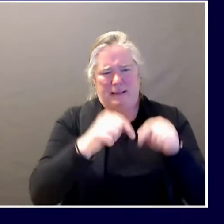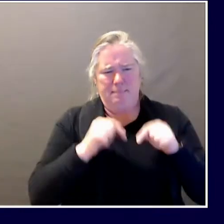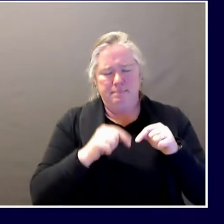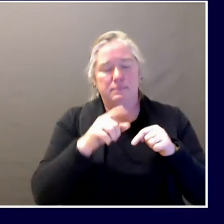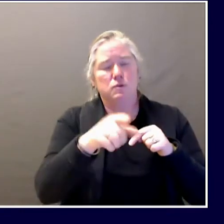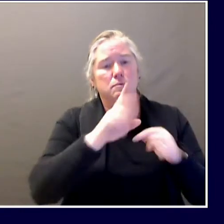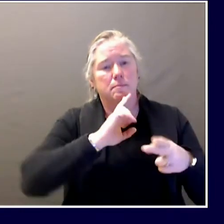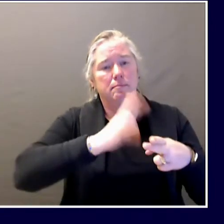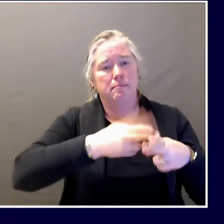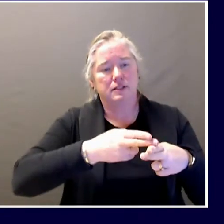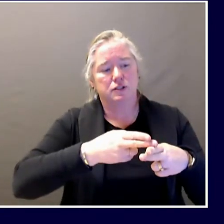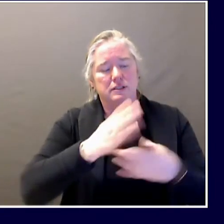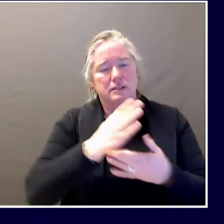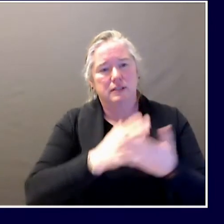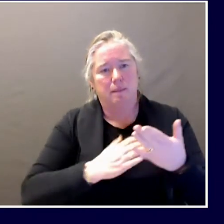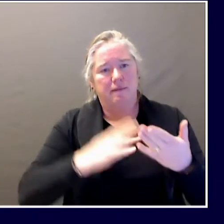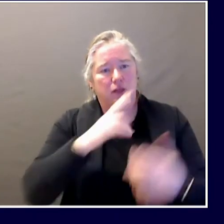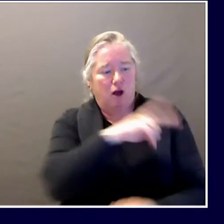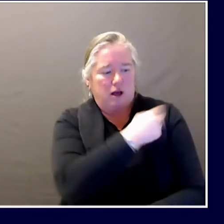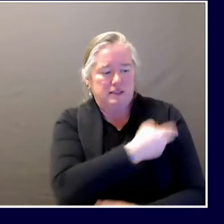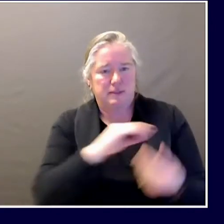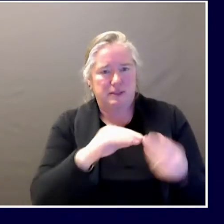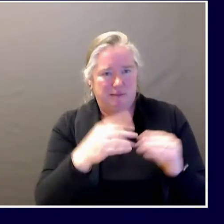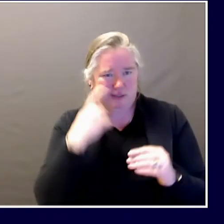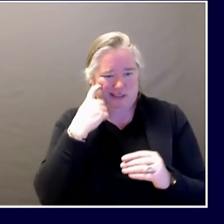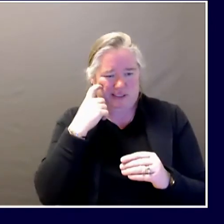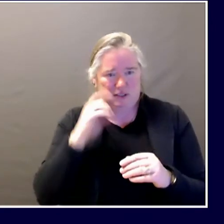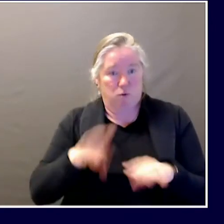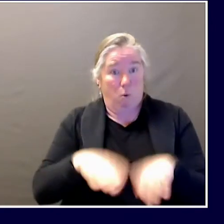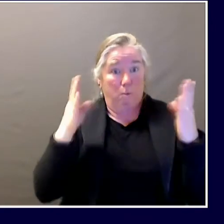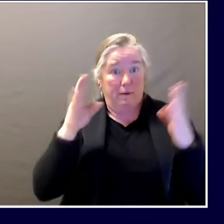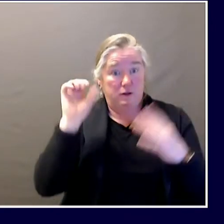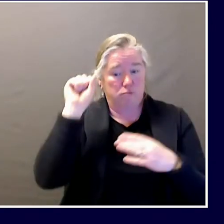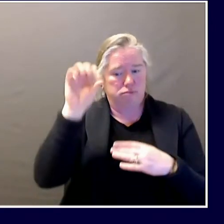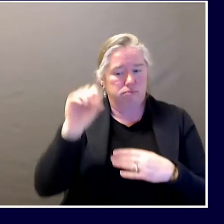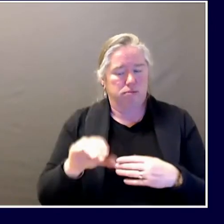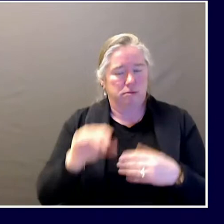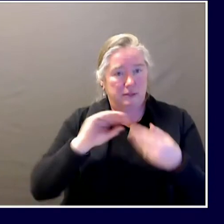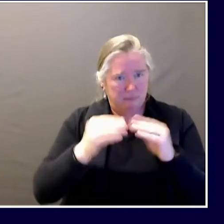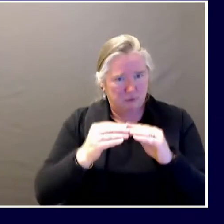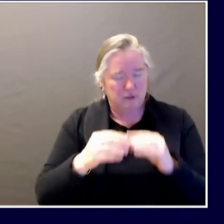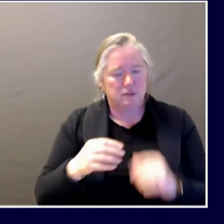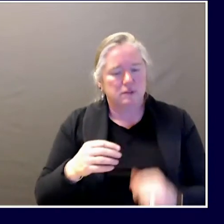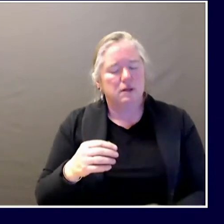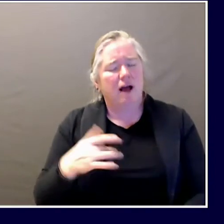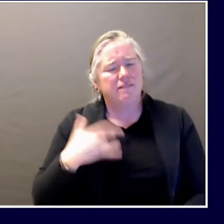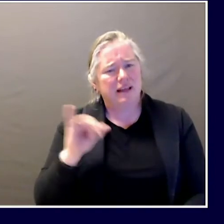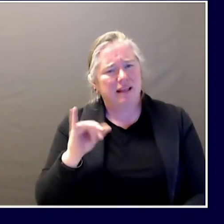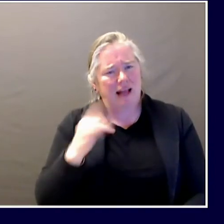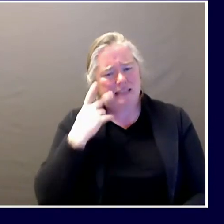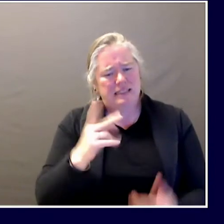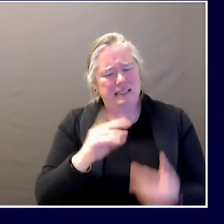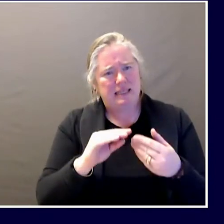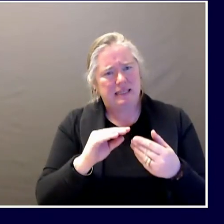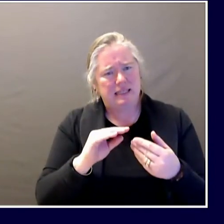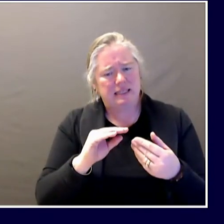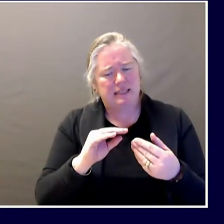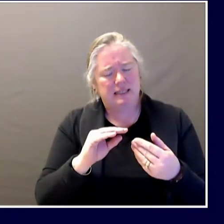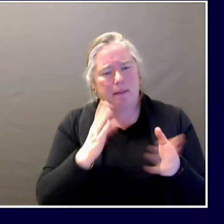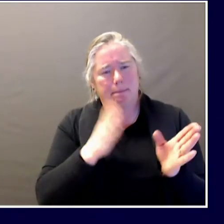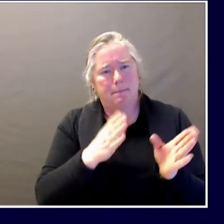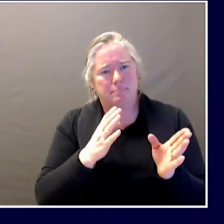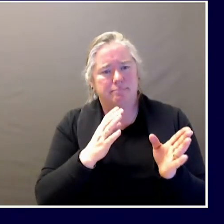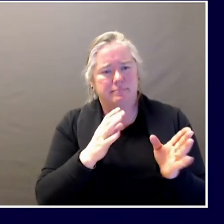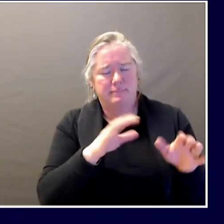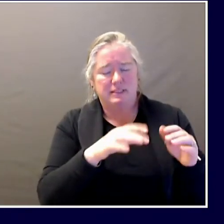the case and hospitalization numbers at the very beginning of this, and I think we've sort of seen a pattern where cases were declining really steadily